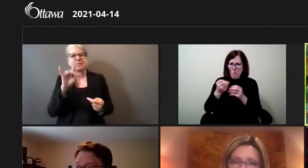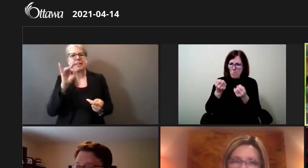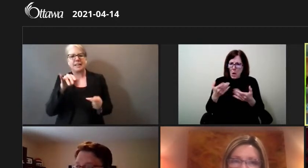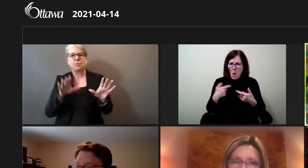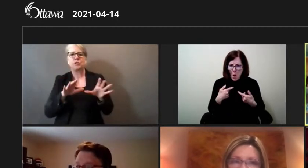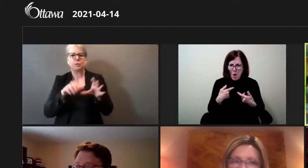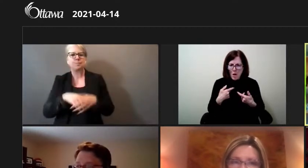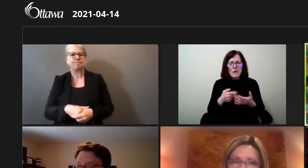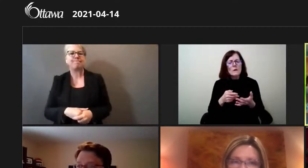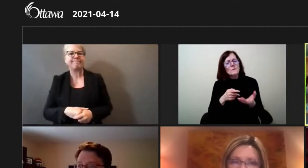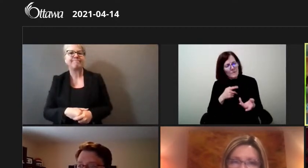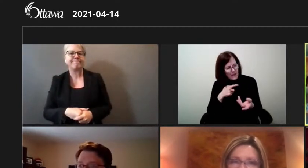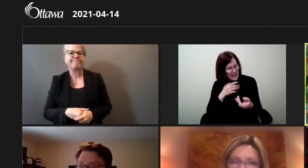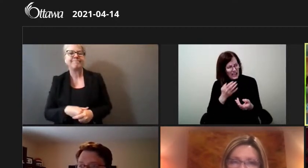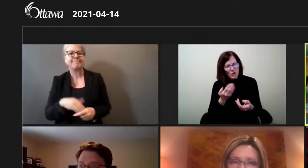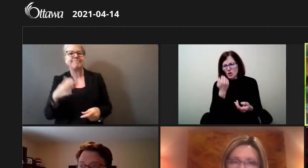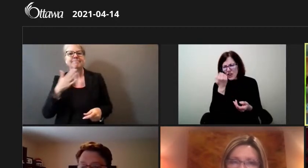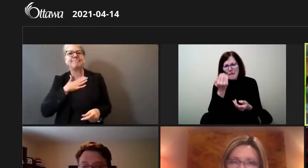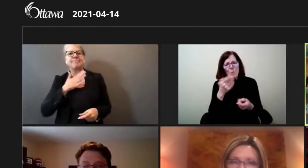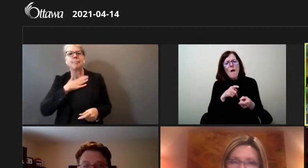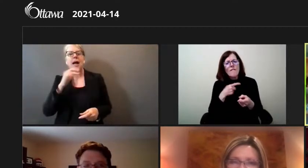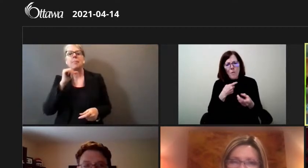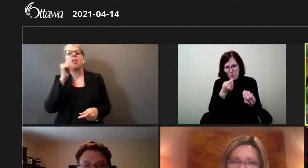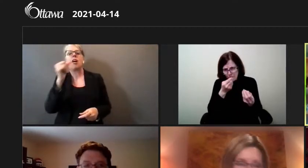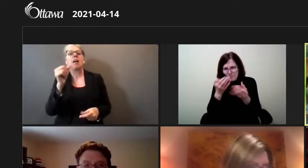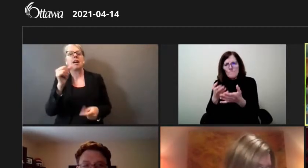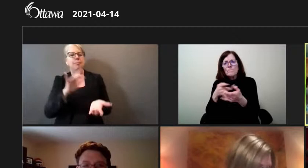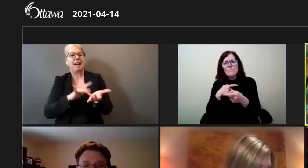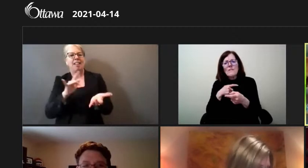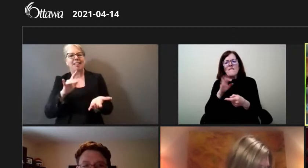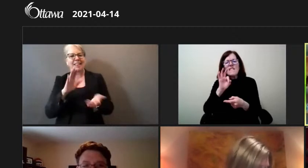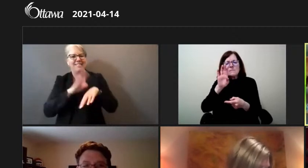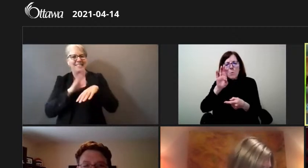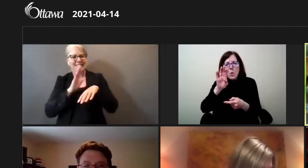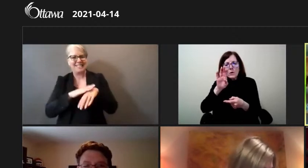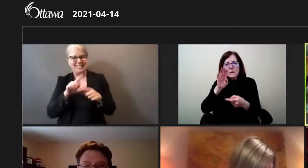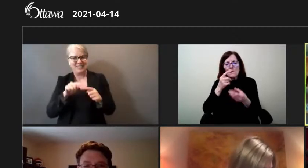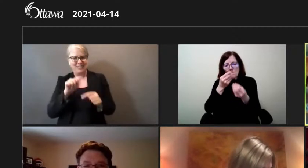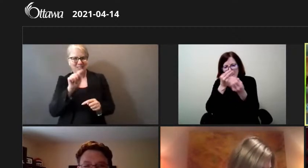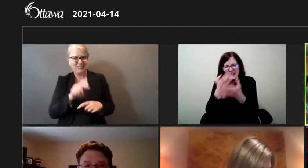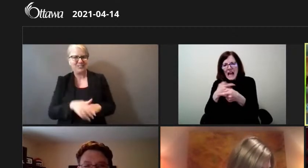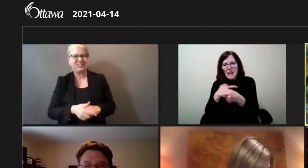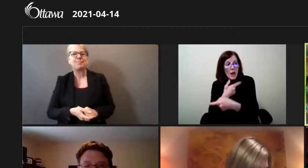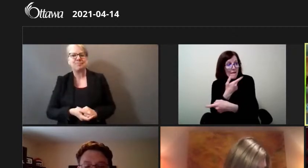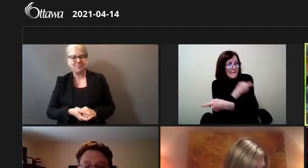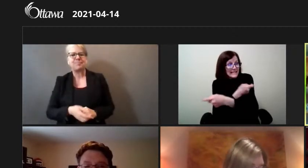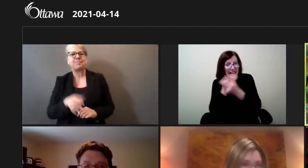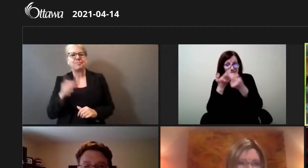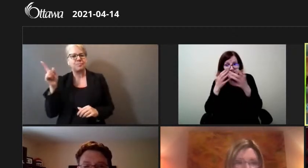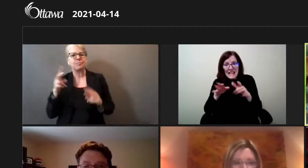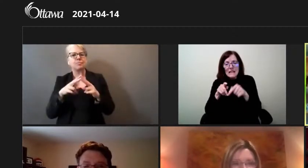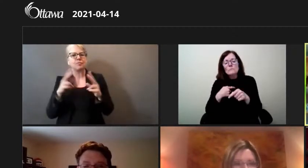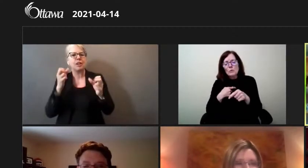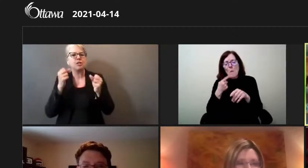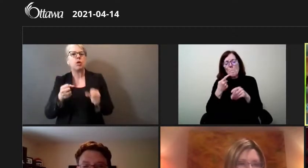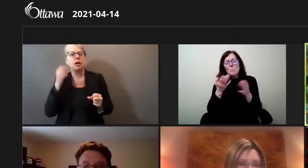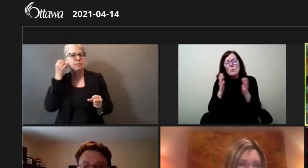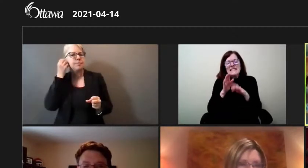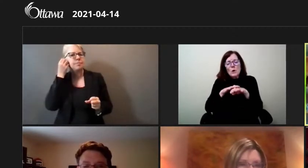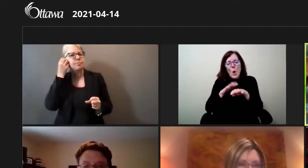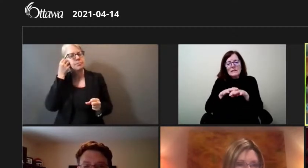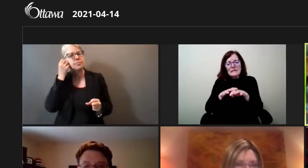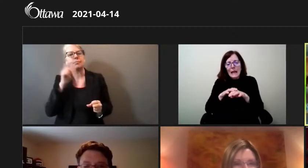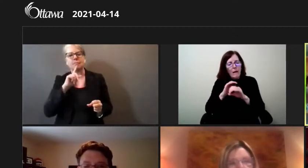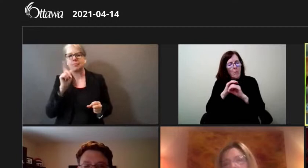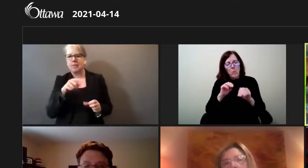So that's my non-medical advice. To you, but she was very strong about that, said